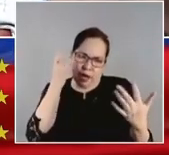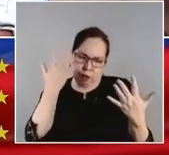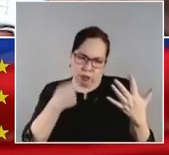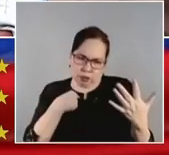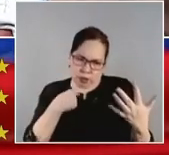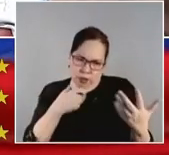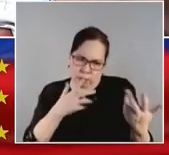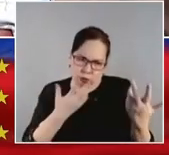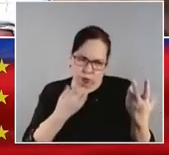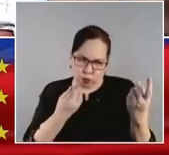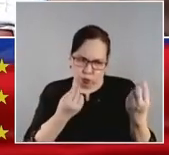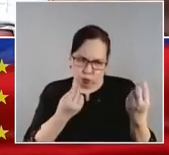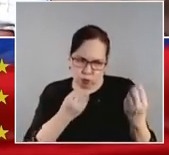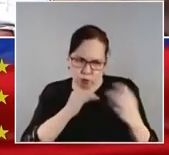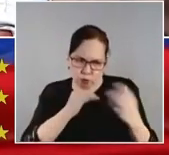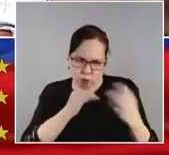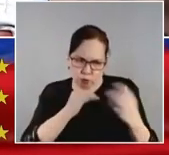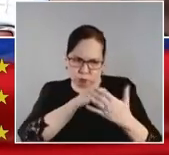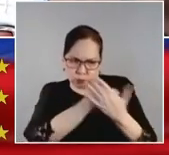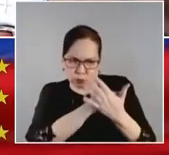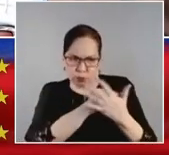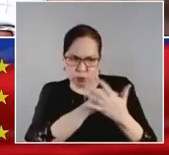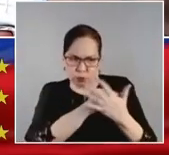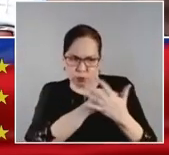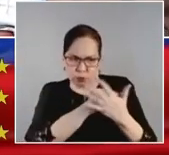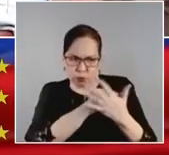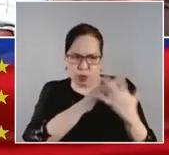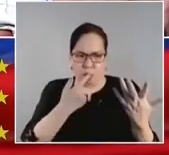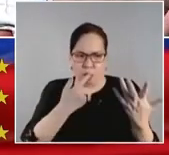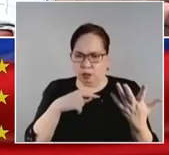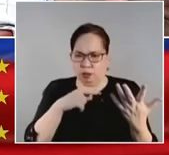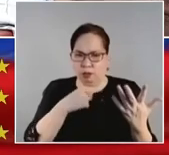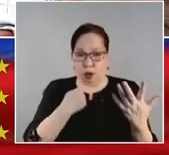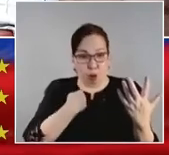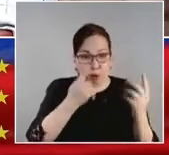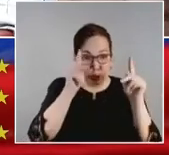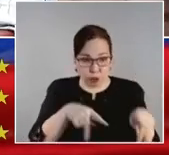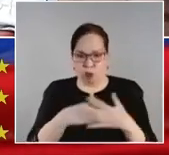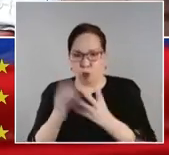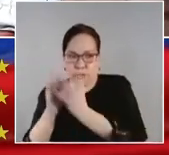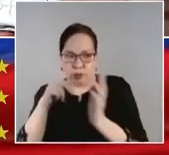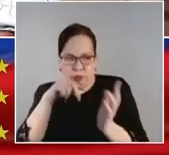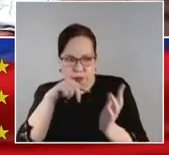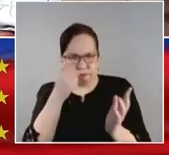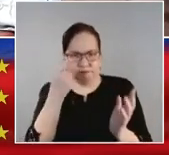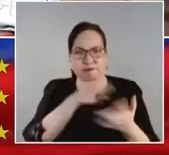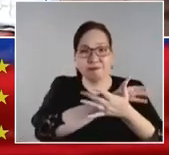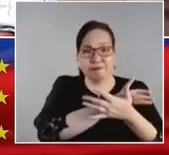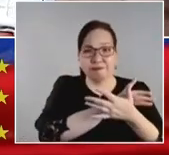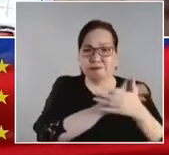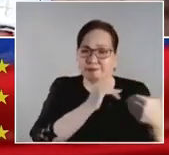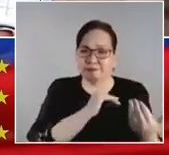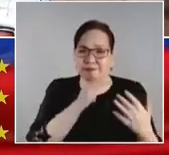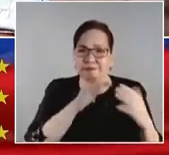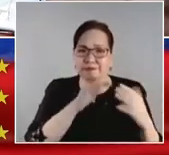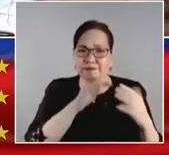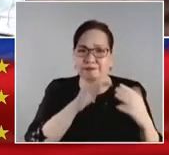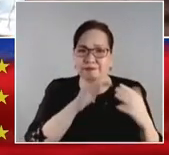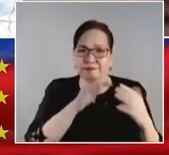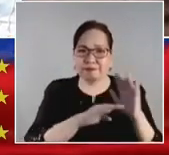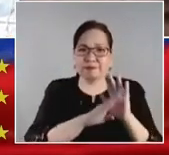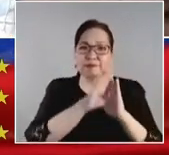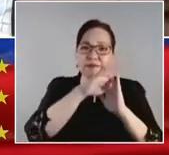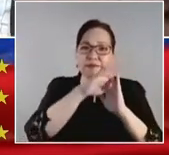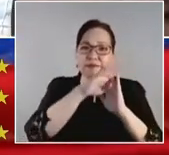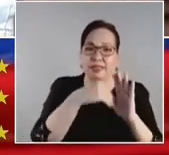Education, information. Secondly, our policymakers should be experts in their own right. 2.5 years na ngayon, kailangan alam